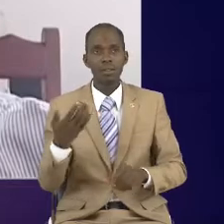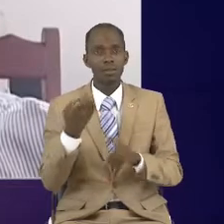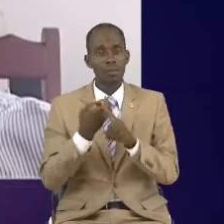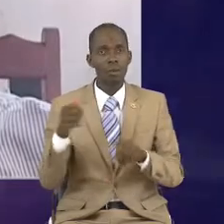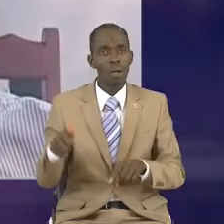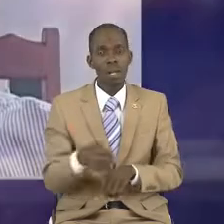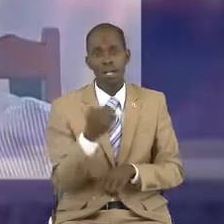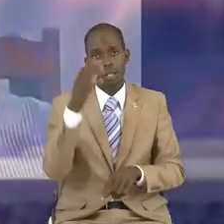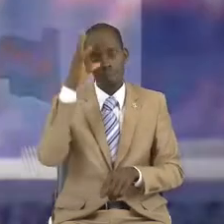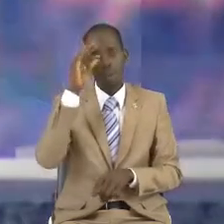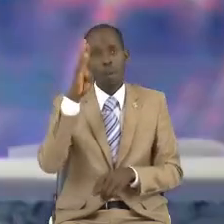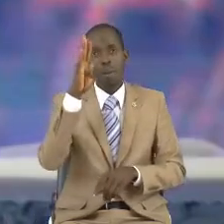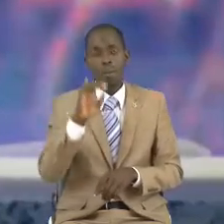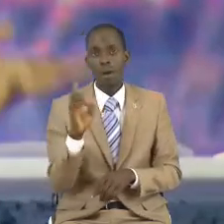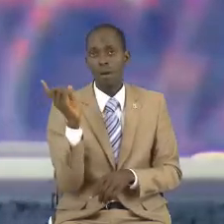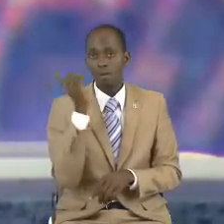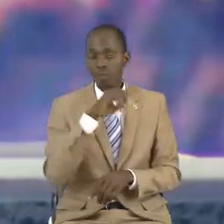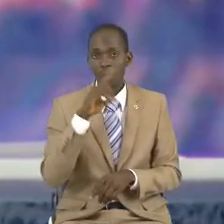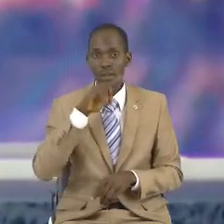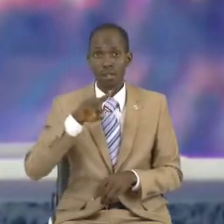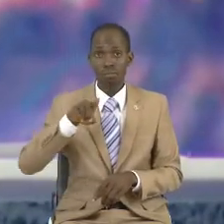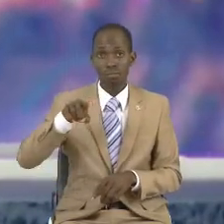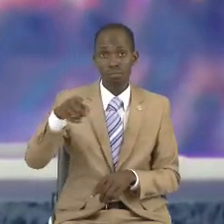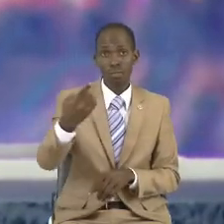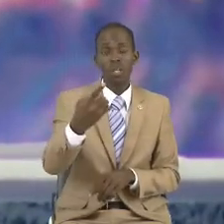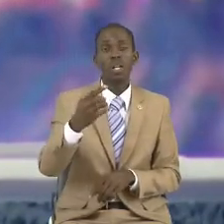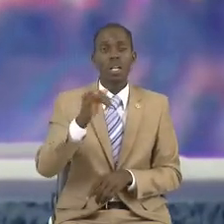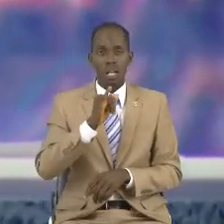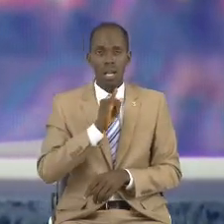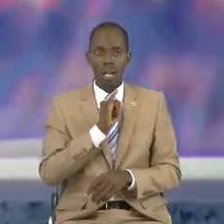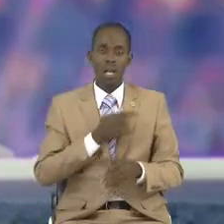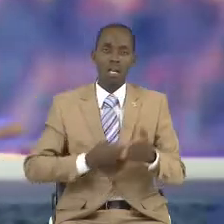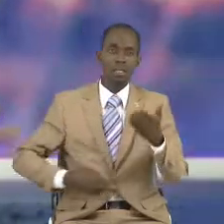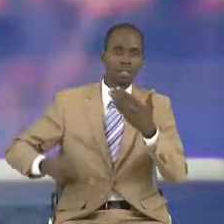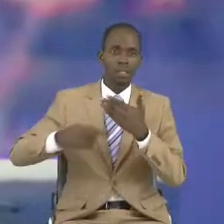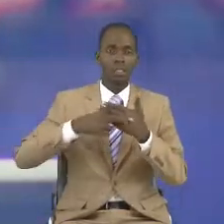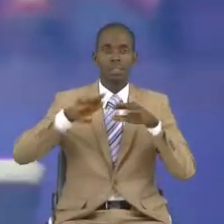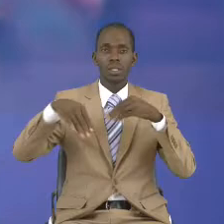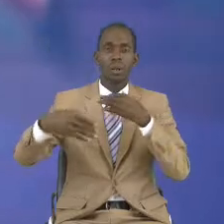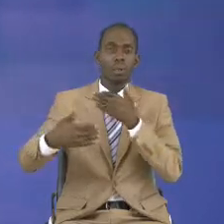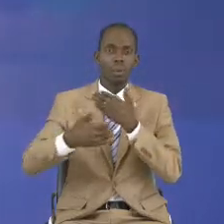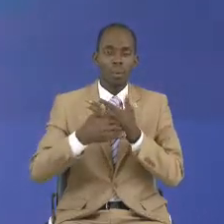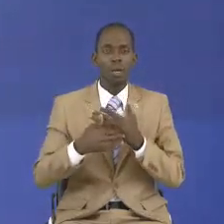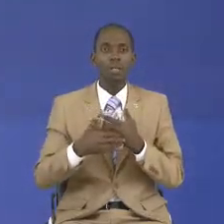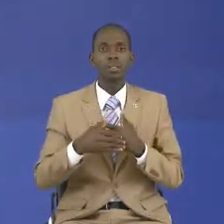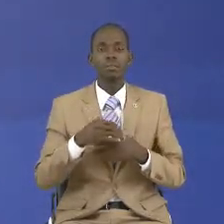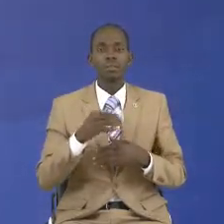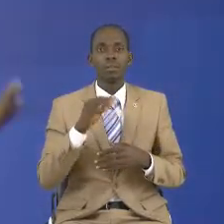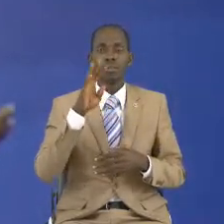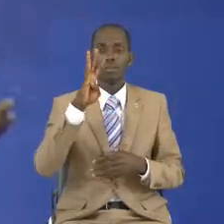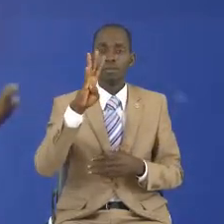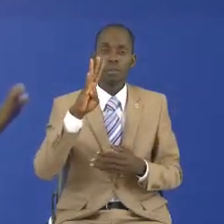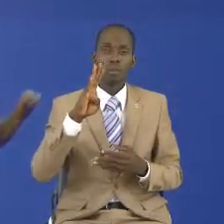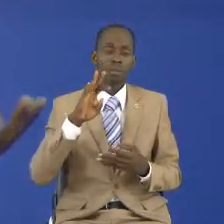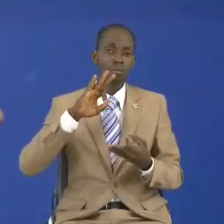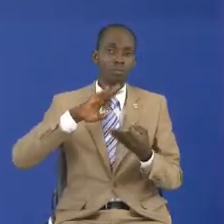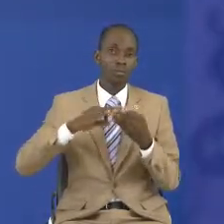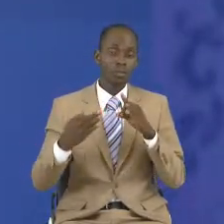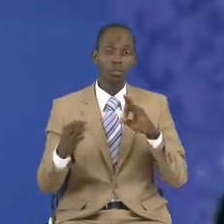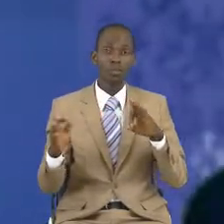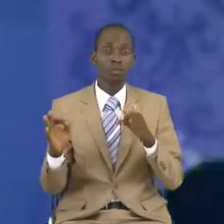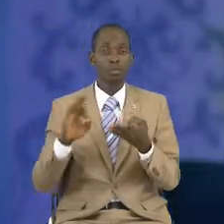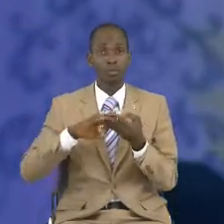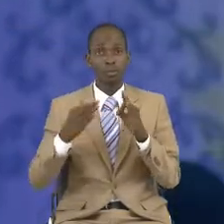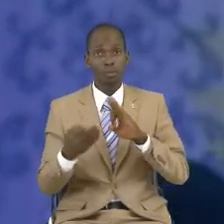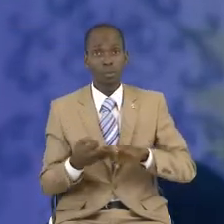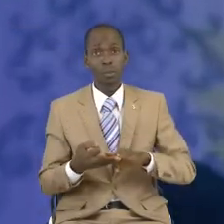false accession i restore him for fools and then half of my goods now i give